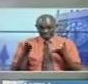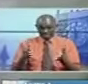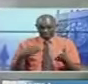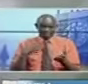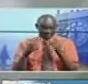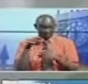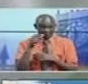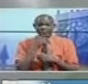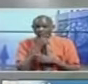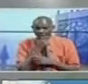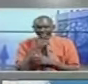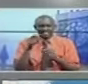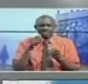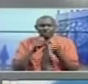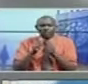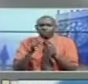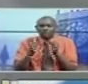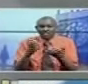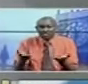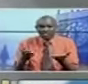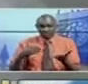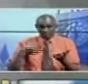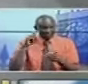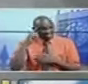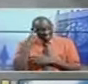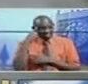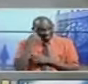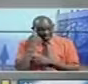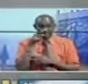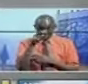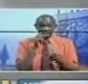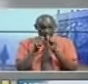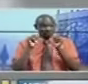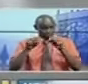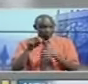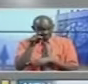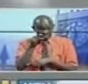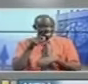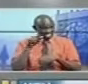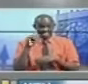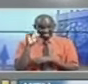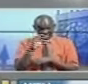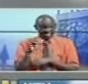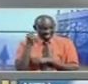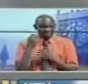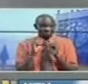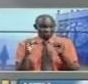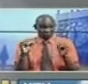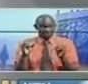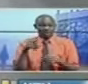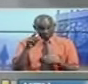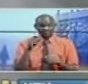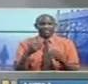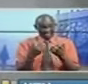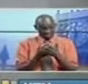just in case you've been wondering what sport you want to play, and you've been thinking probably that sport is not in this country. Now you know what new